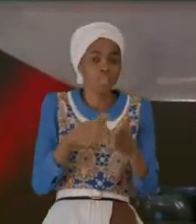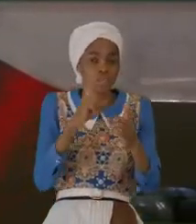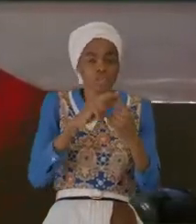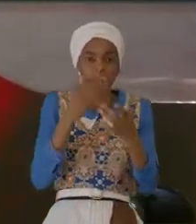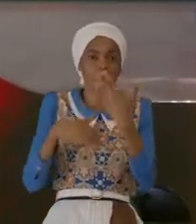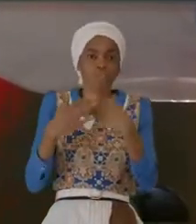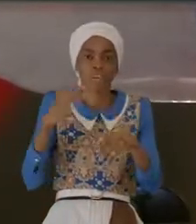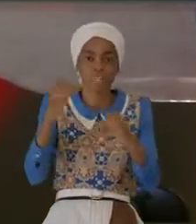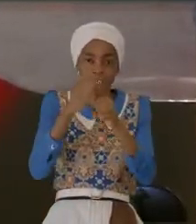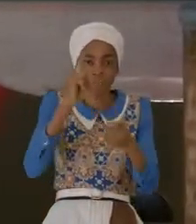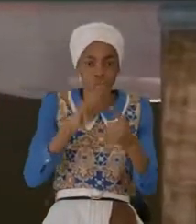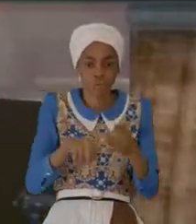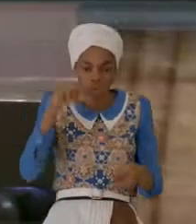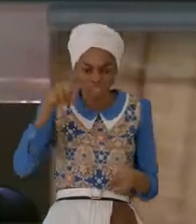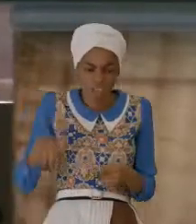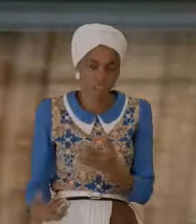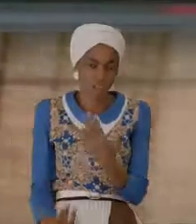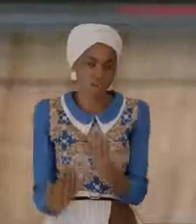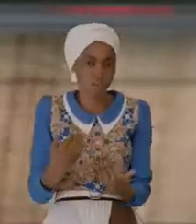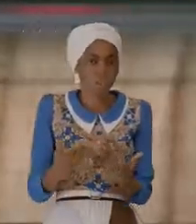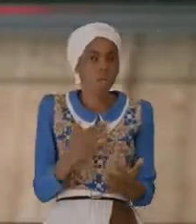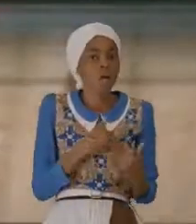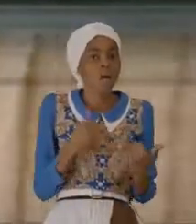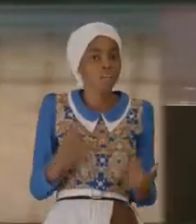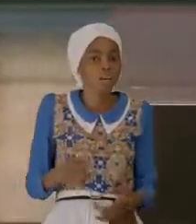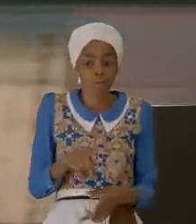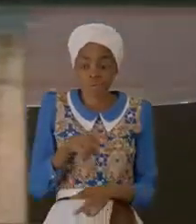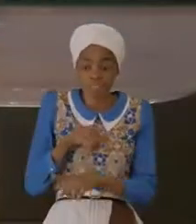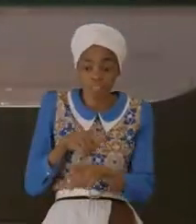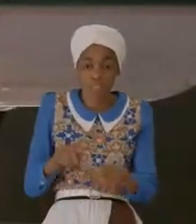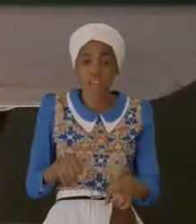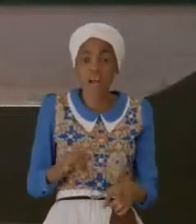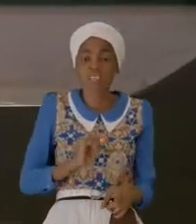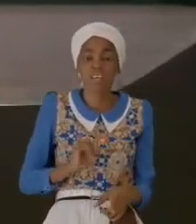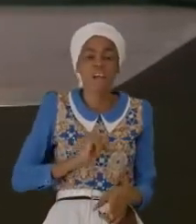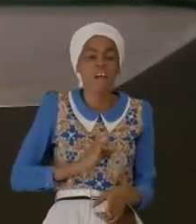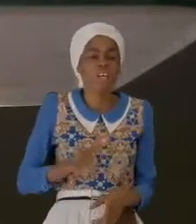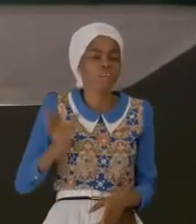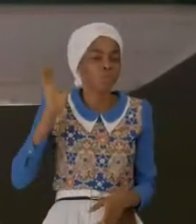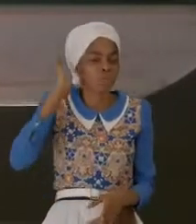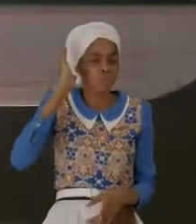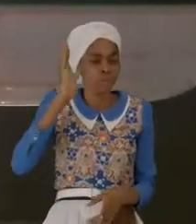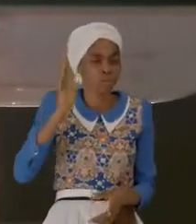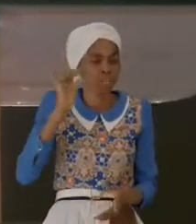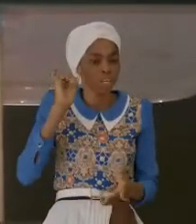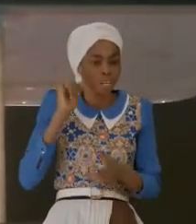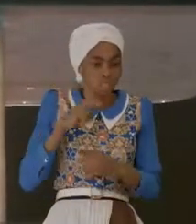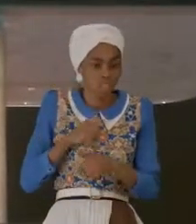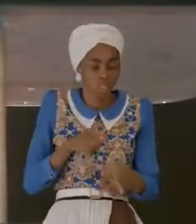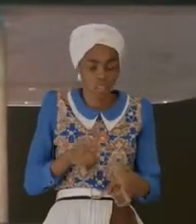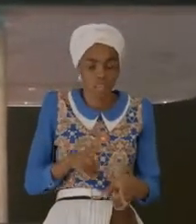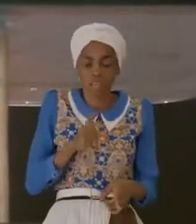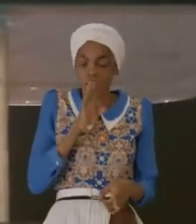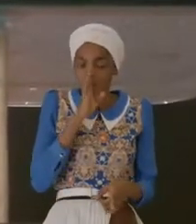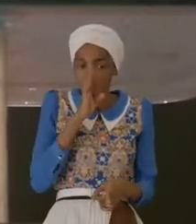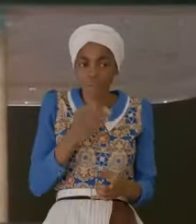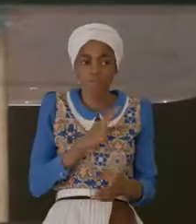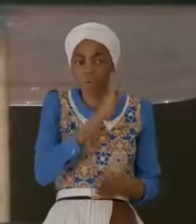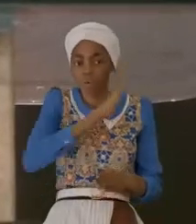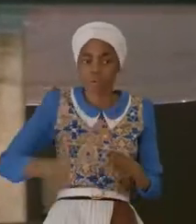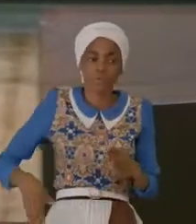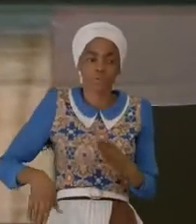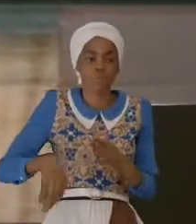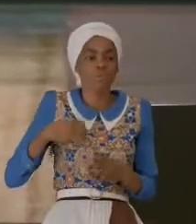will they would even they were even cut off that trouble you look at